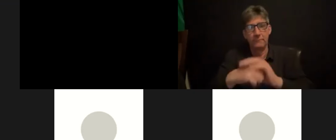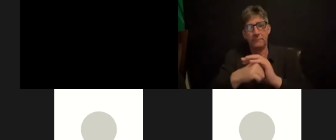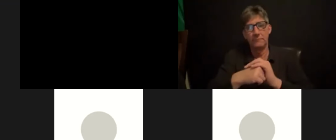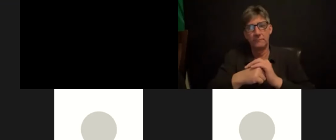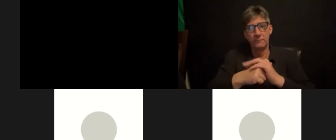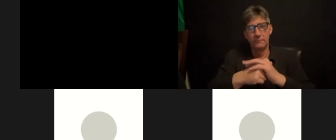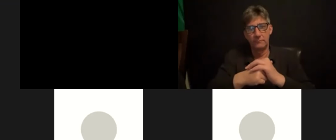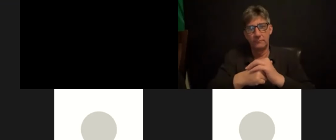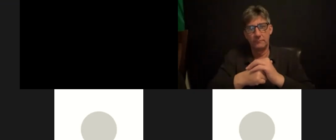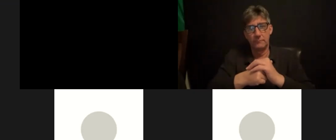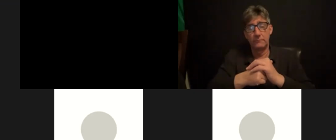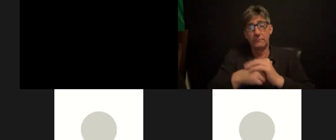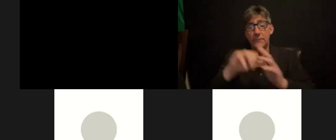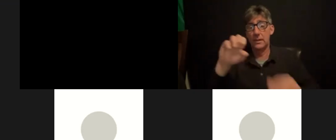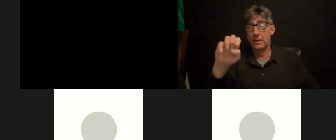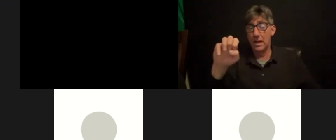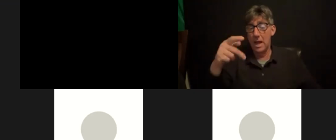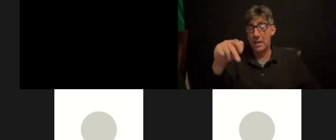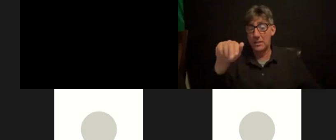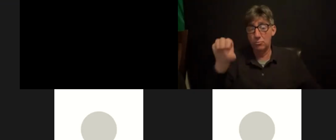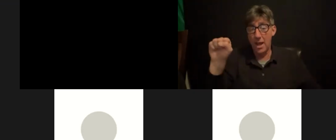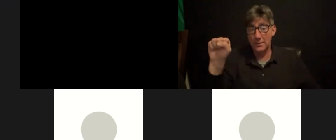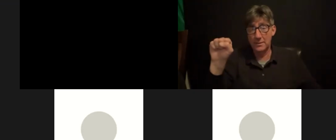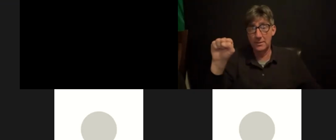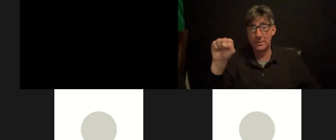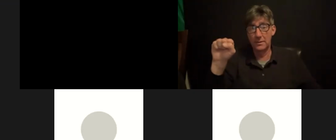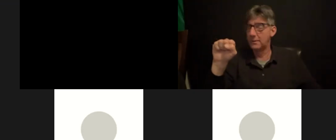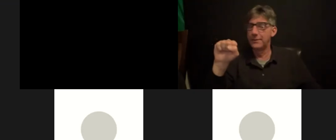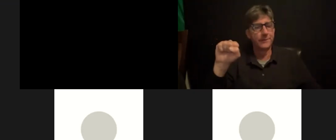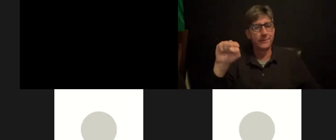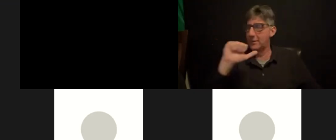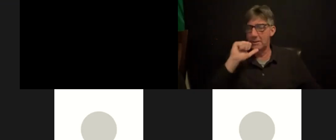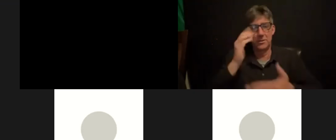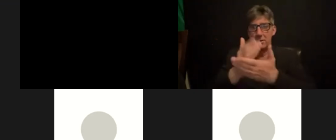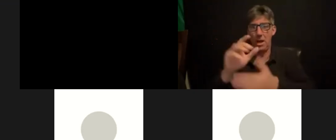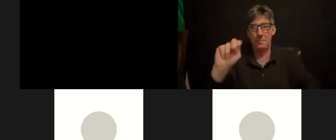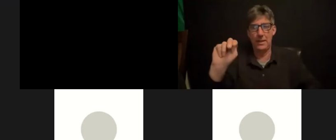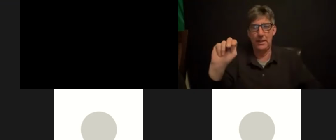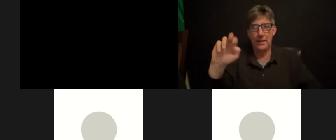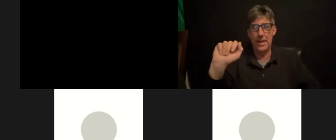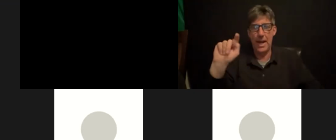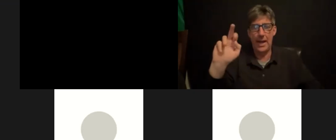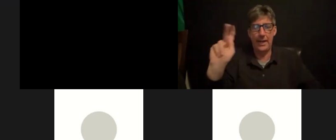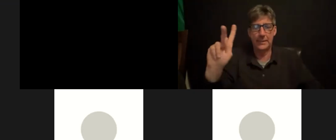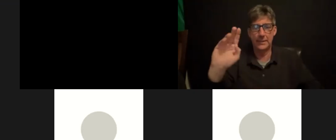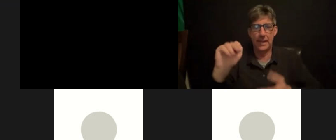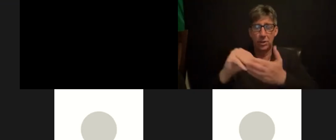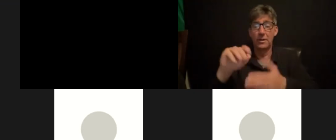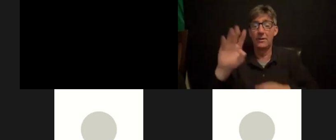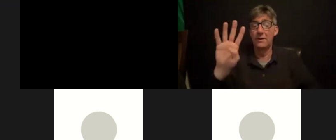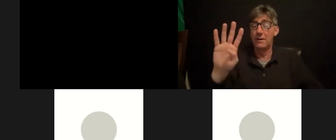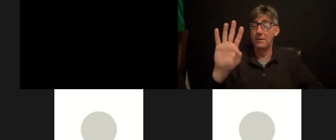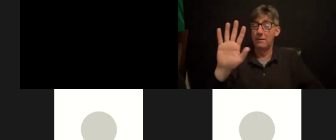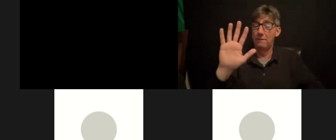I can give you the express train actually will not help you in Natick Center. However, there will be a train at 5:05 and a train at